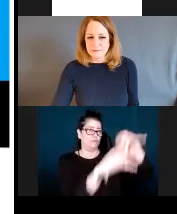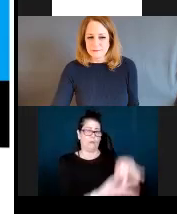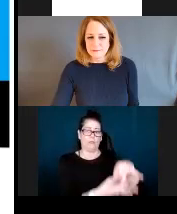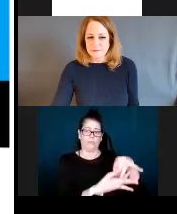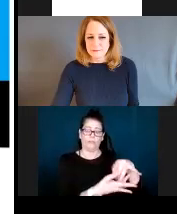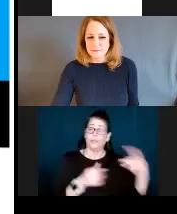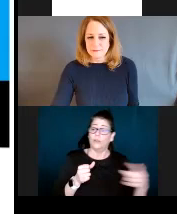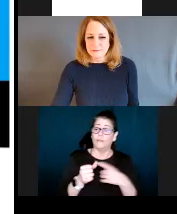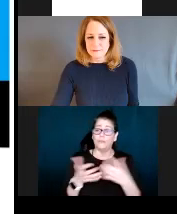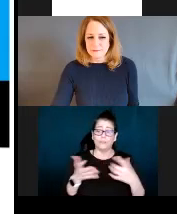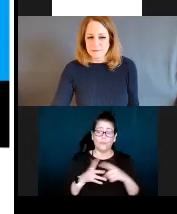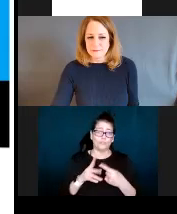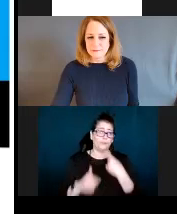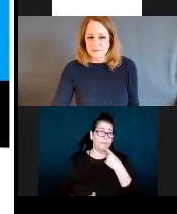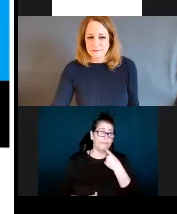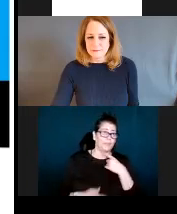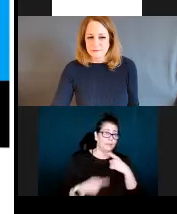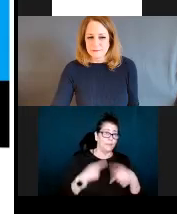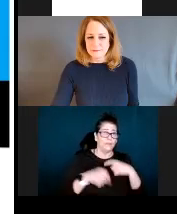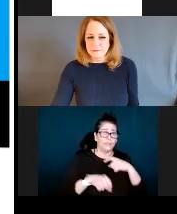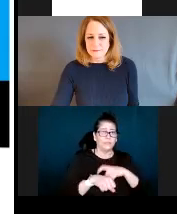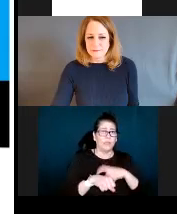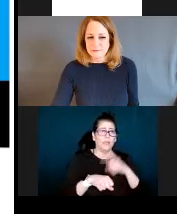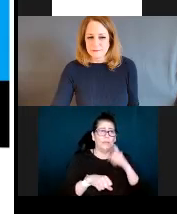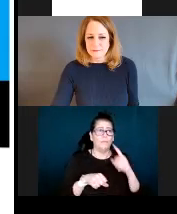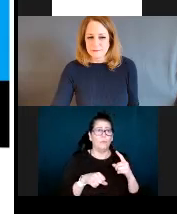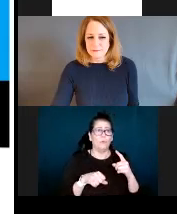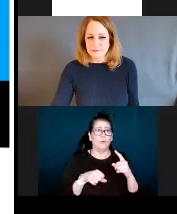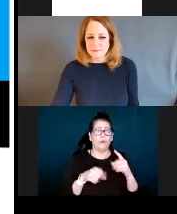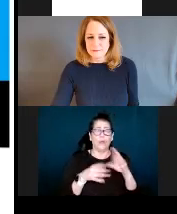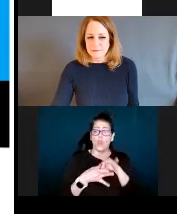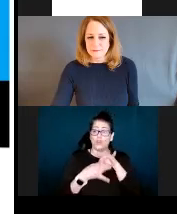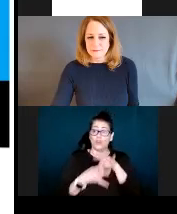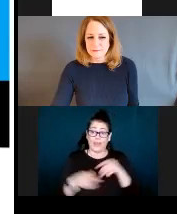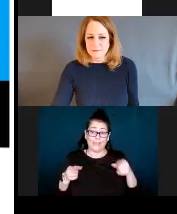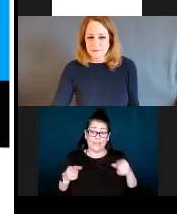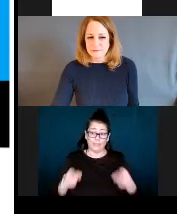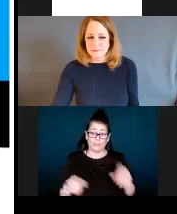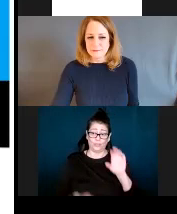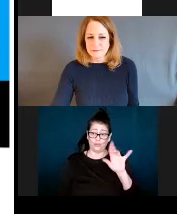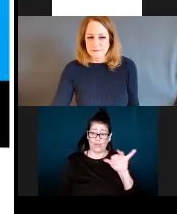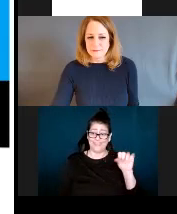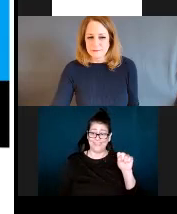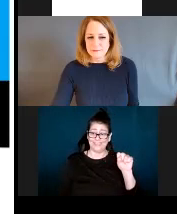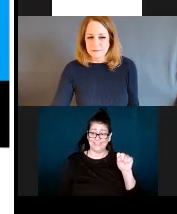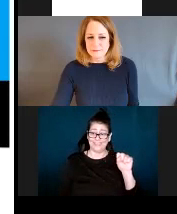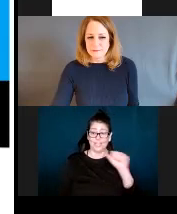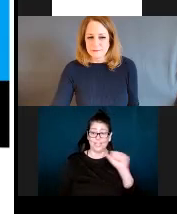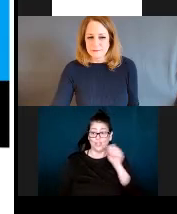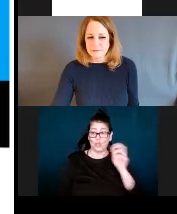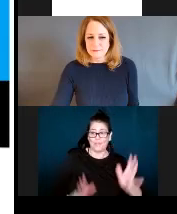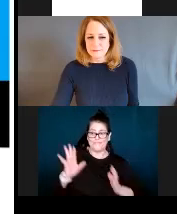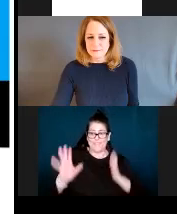by saying, when it comes to grounding during a crisis, don't be fancy. Use